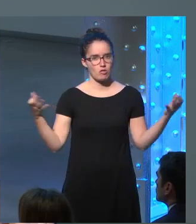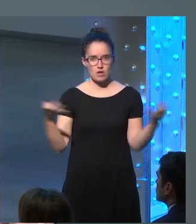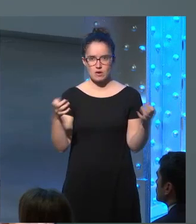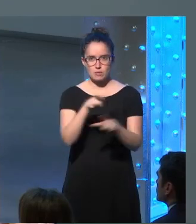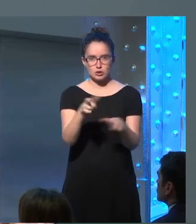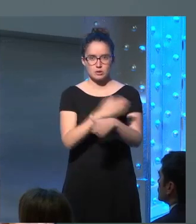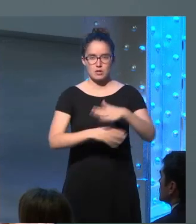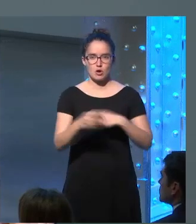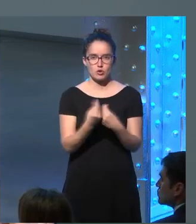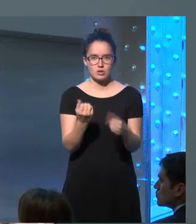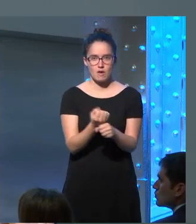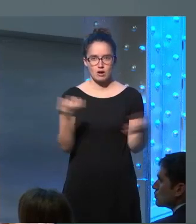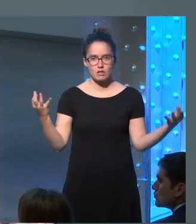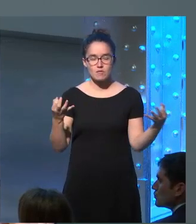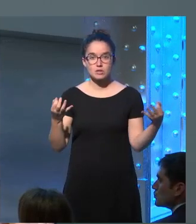with a sustainable